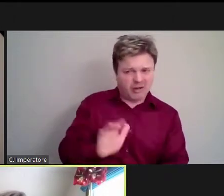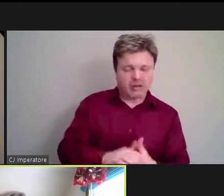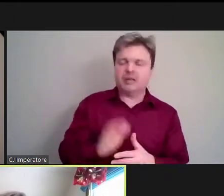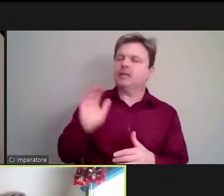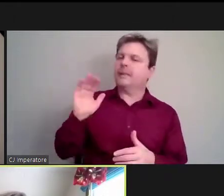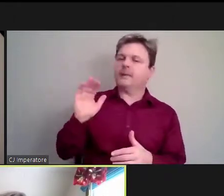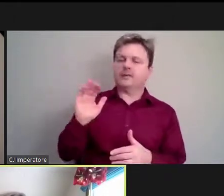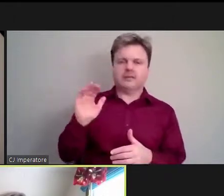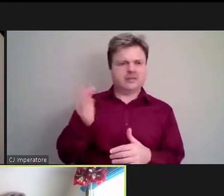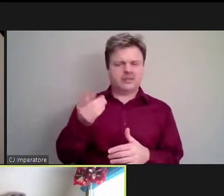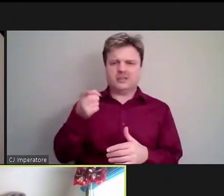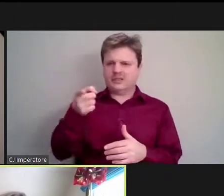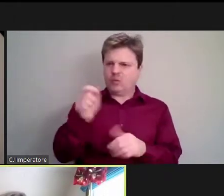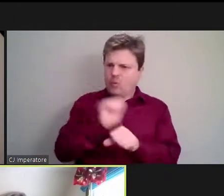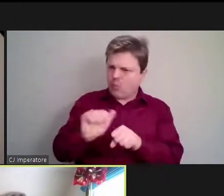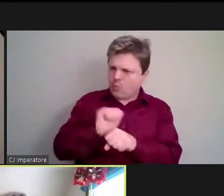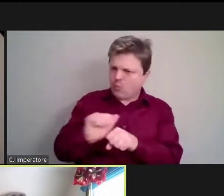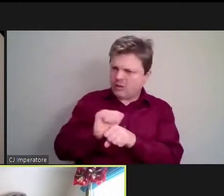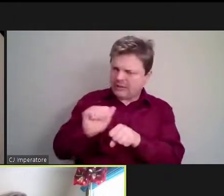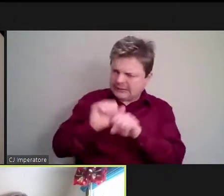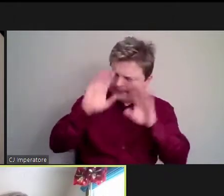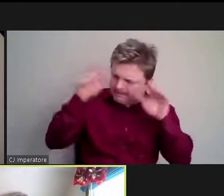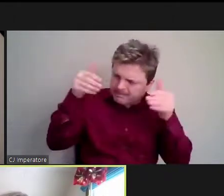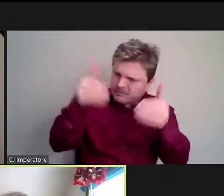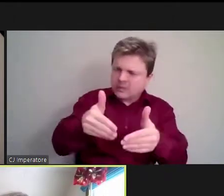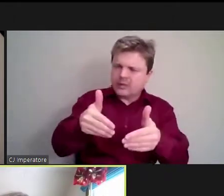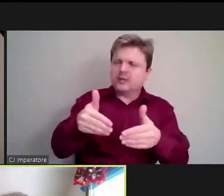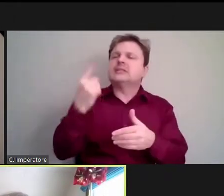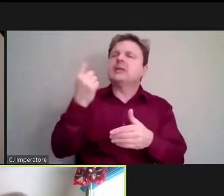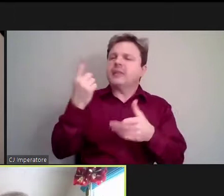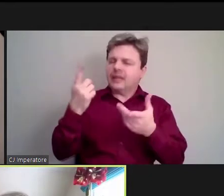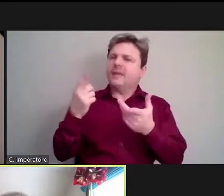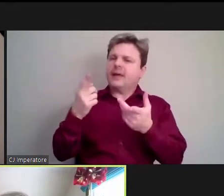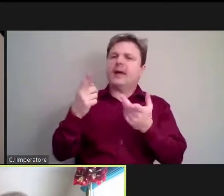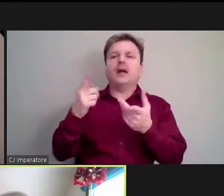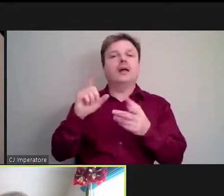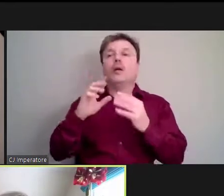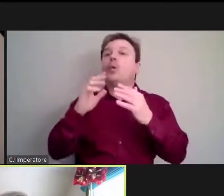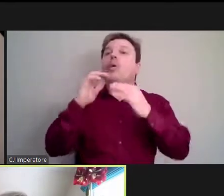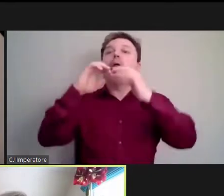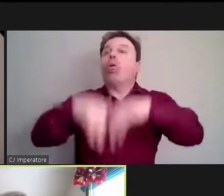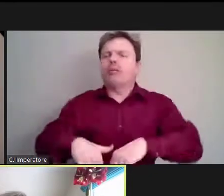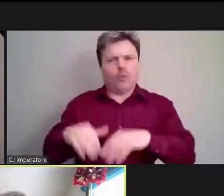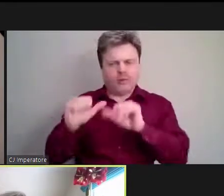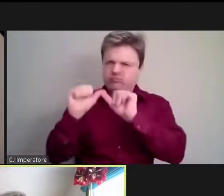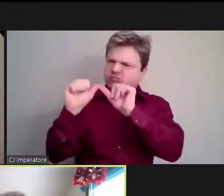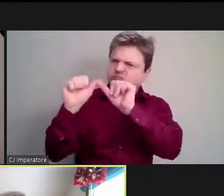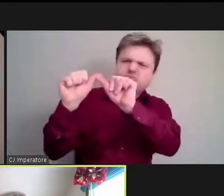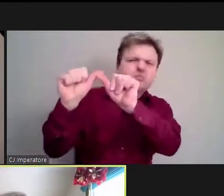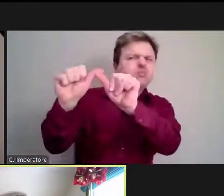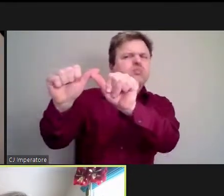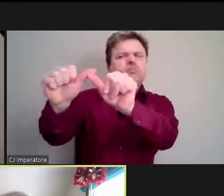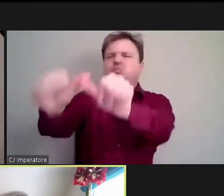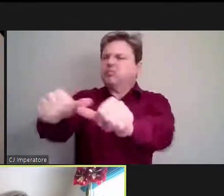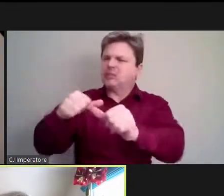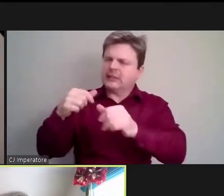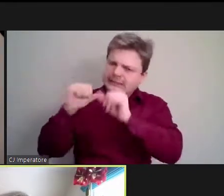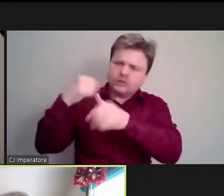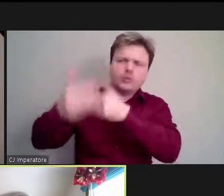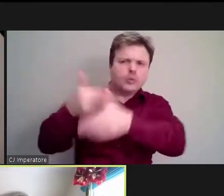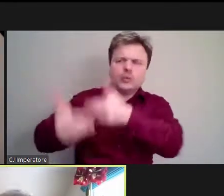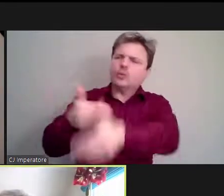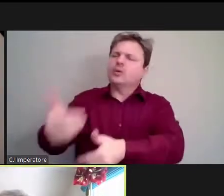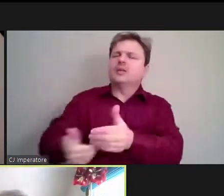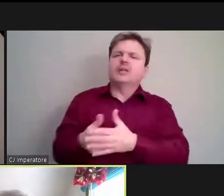on creating something that is sustainable. Like it sounds like you're working on, for example, since you're working